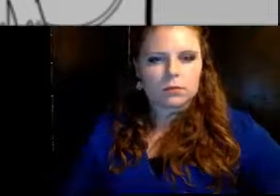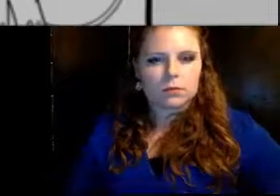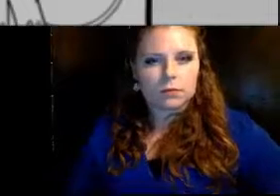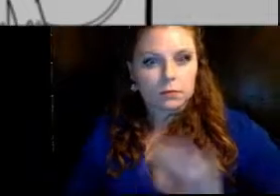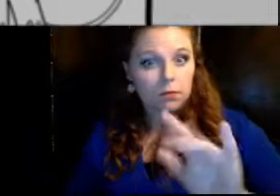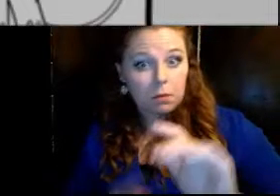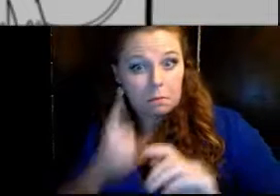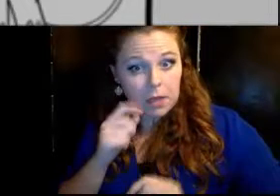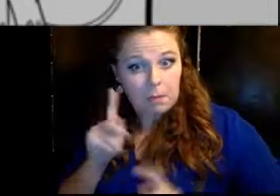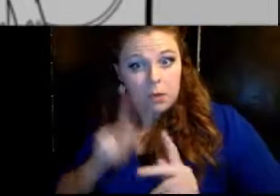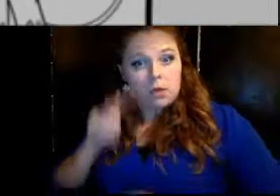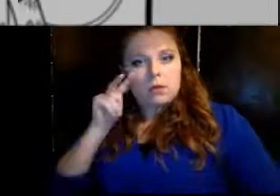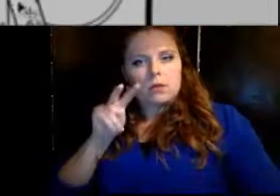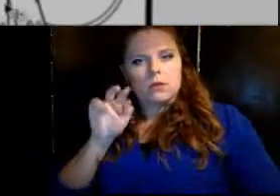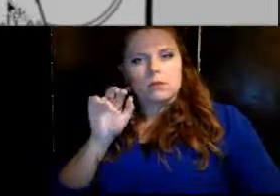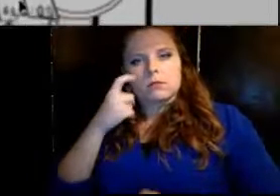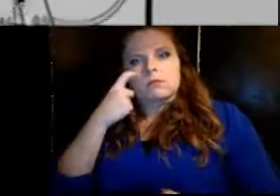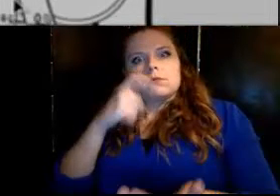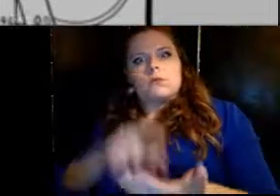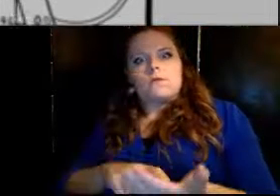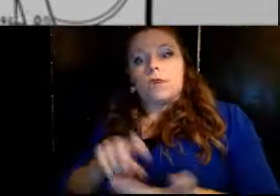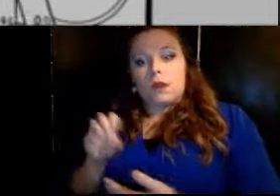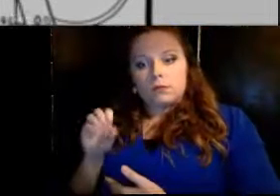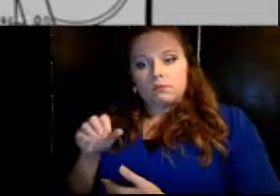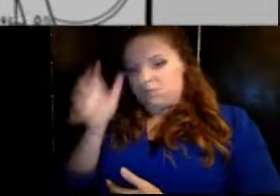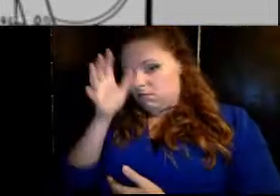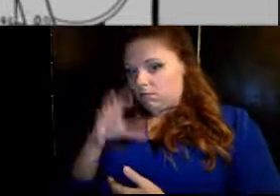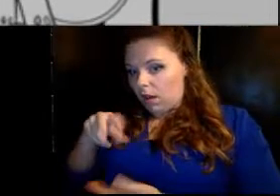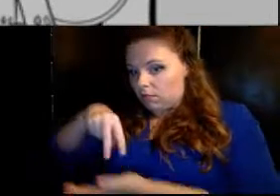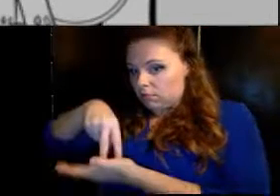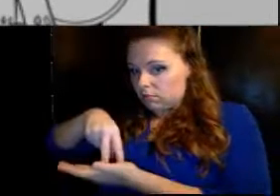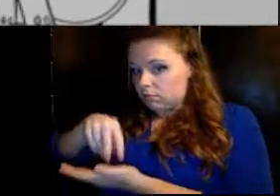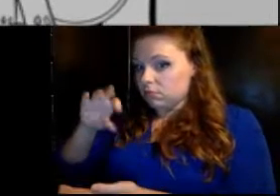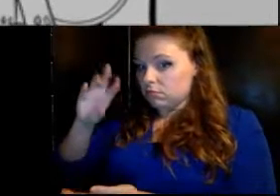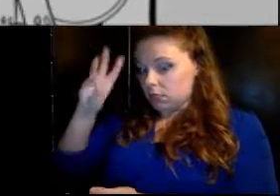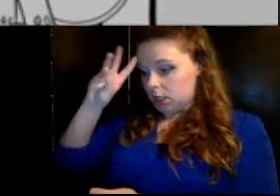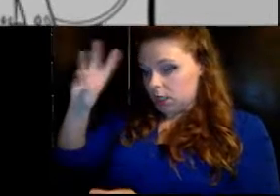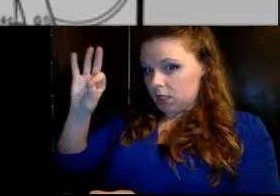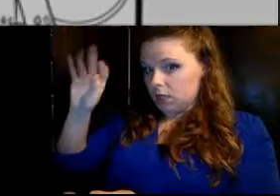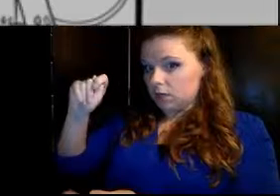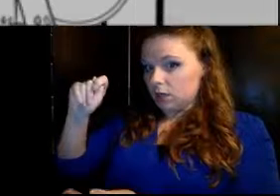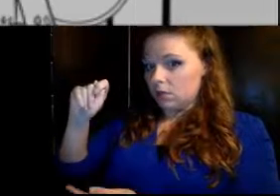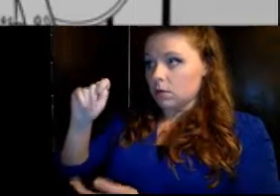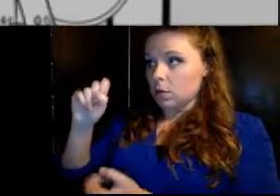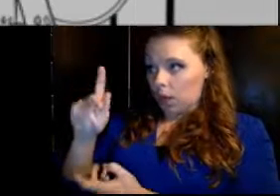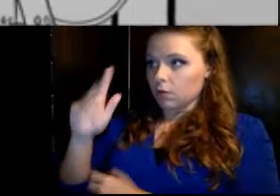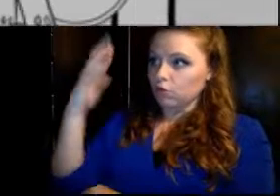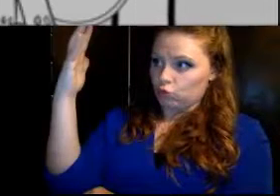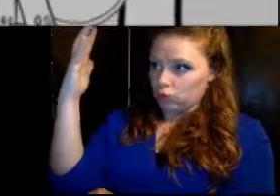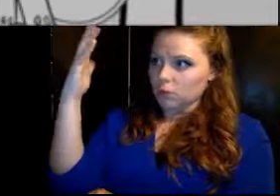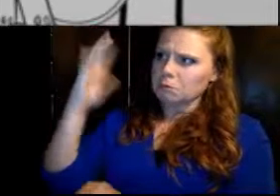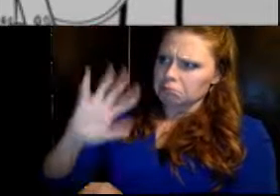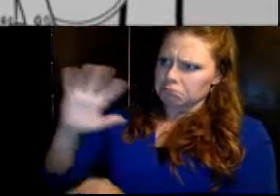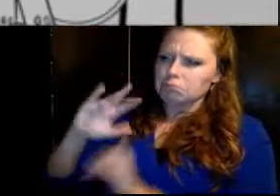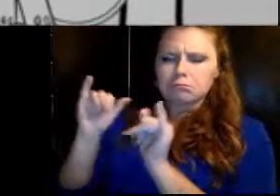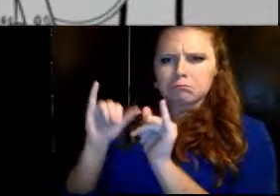Because the viewer can identify the orc, which is 6 feet tall, standing next to this one tree object, I've just